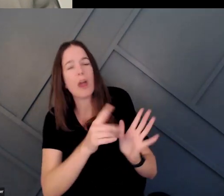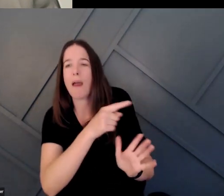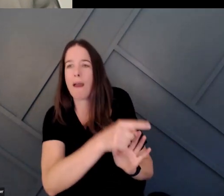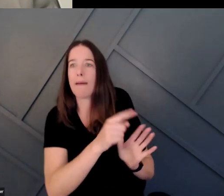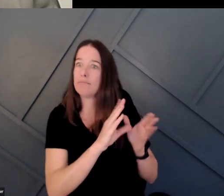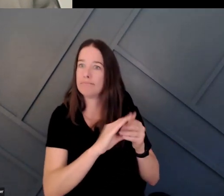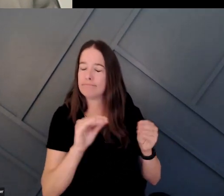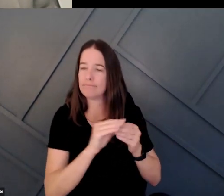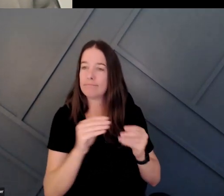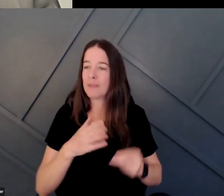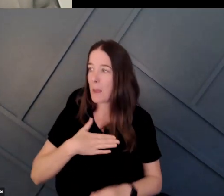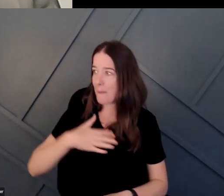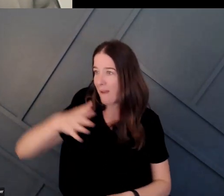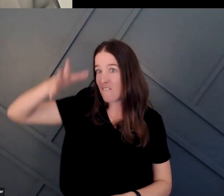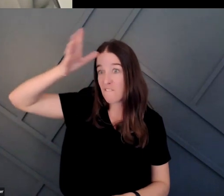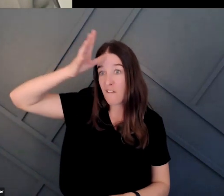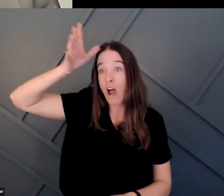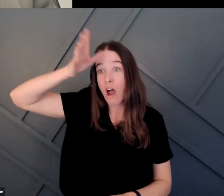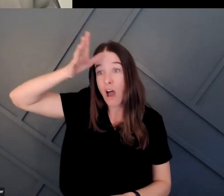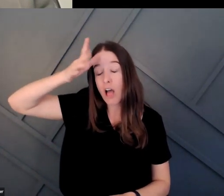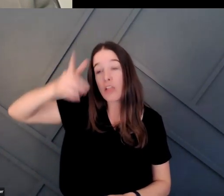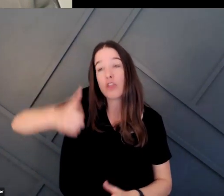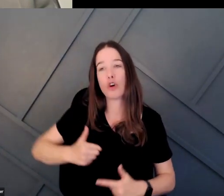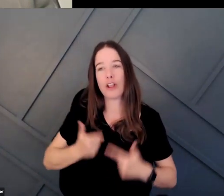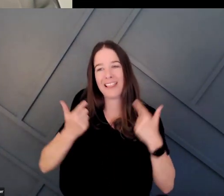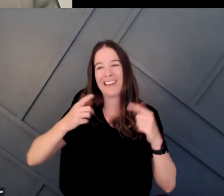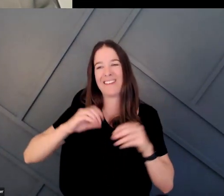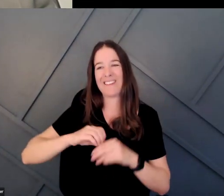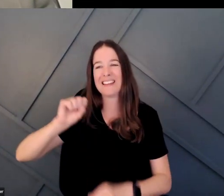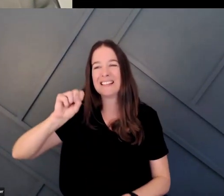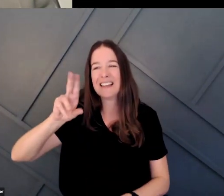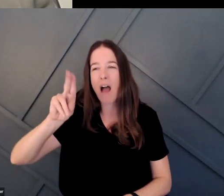who lived in the Sun Belt,